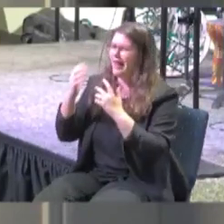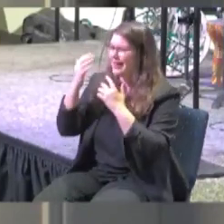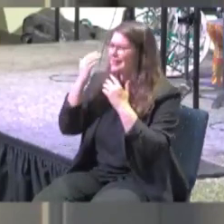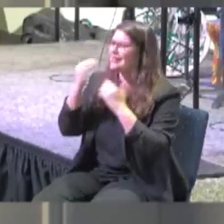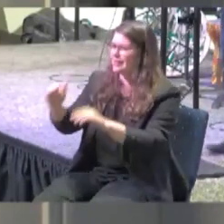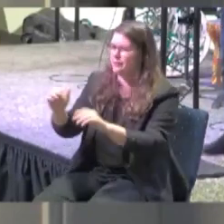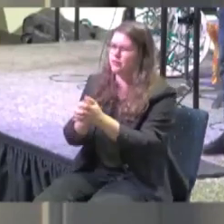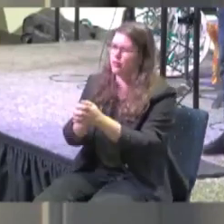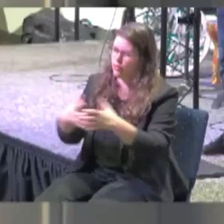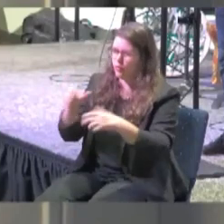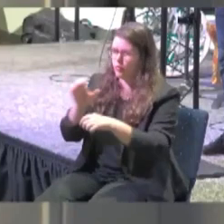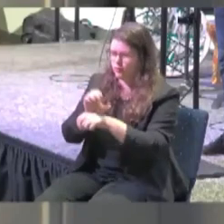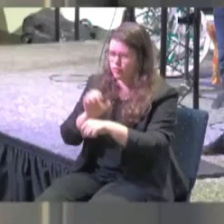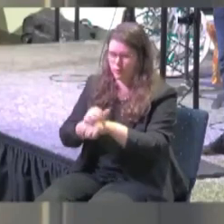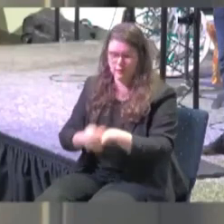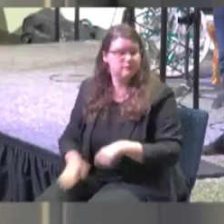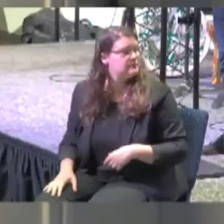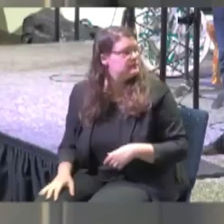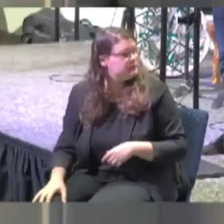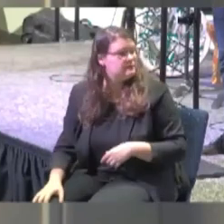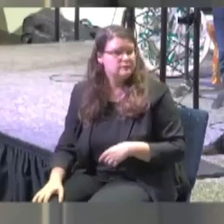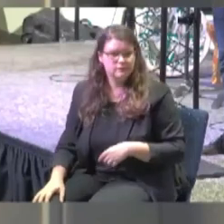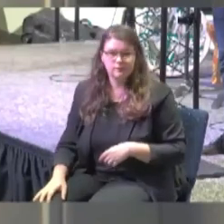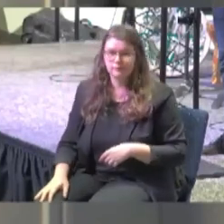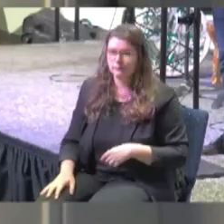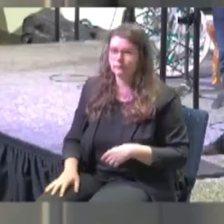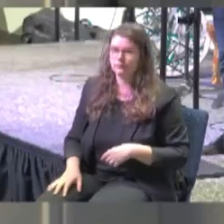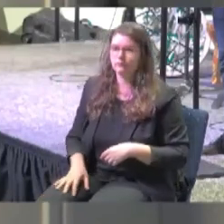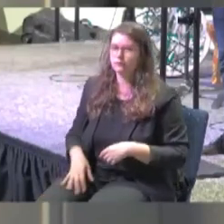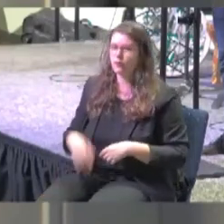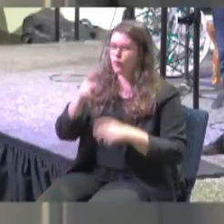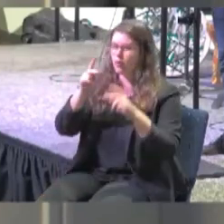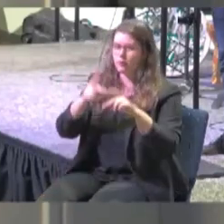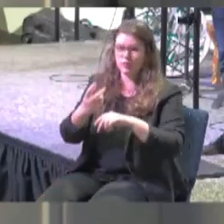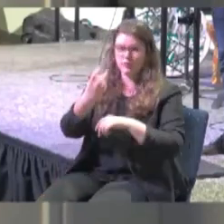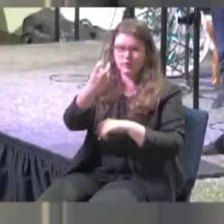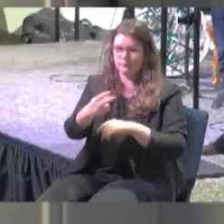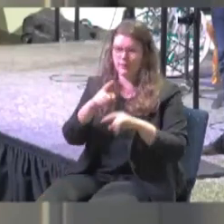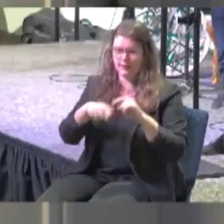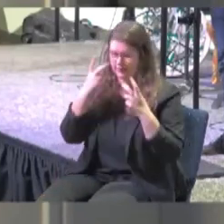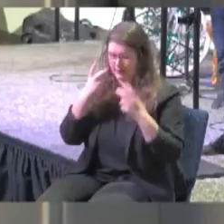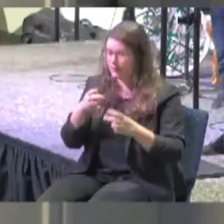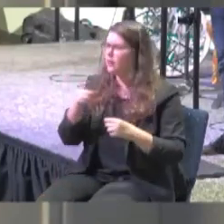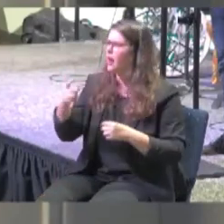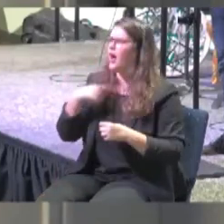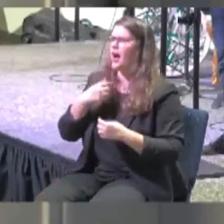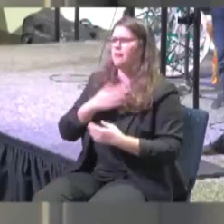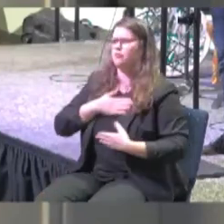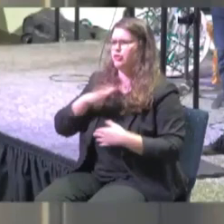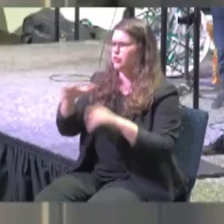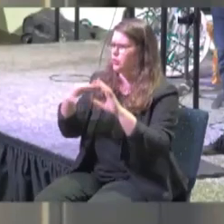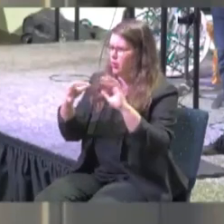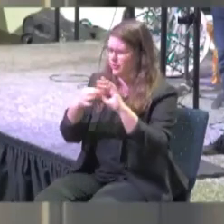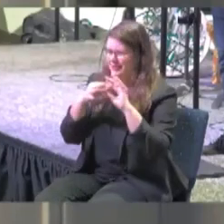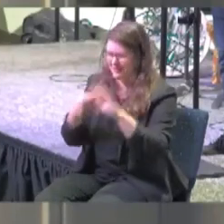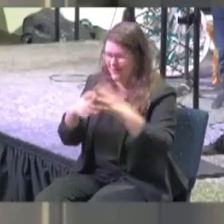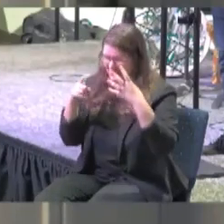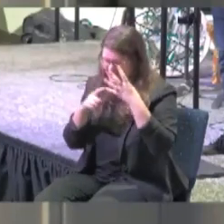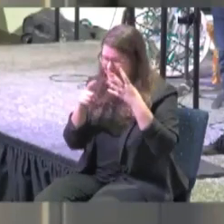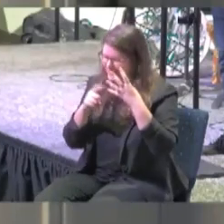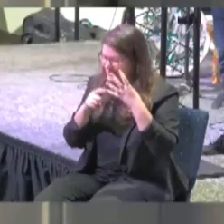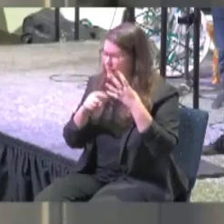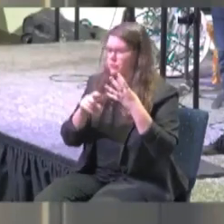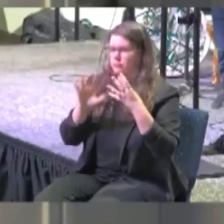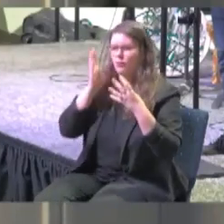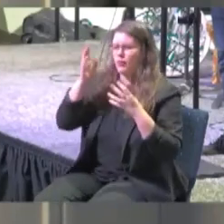Yes, I really appreciated what you had to say about iconoclasm in quality of translation. It's definitely something that's going to be causing me to think for a while.